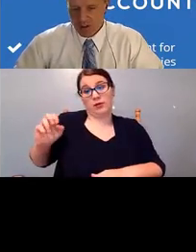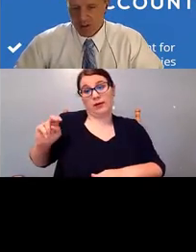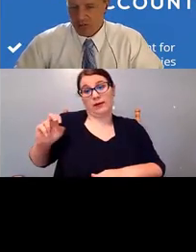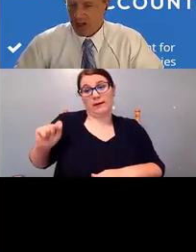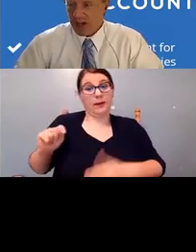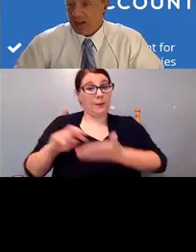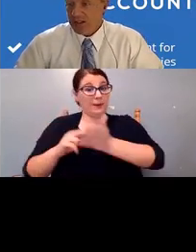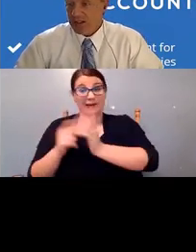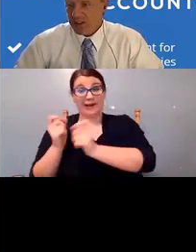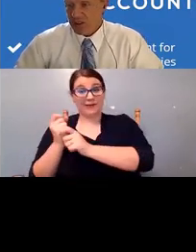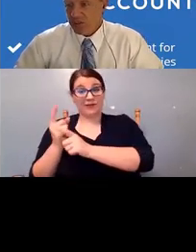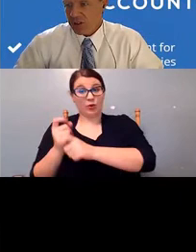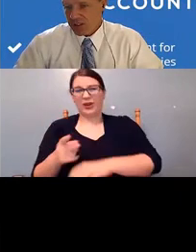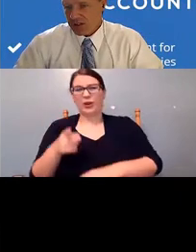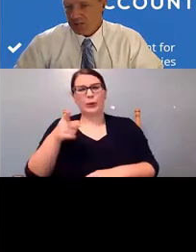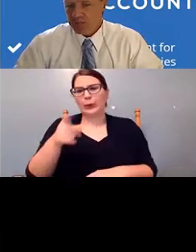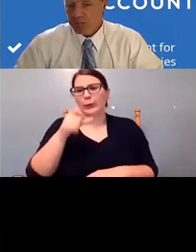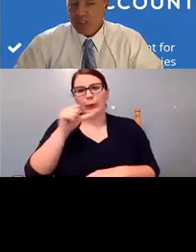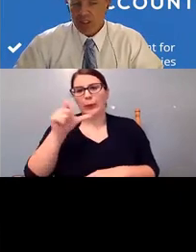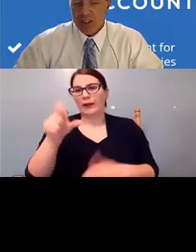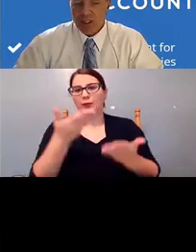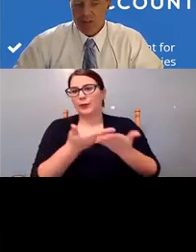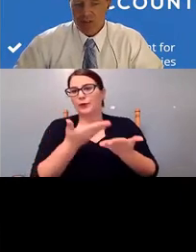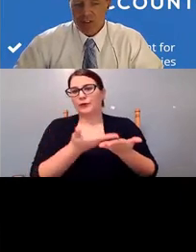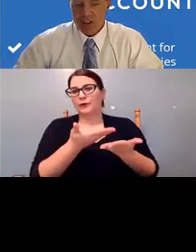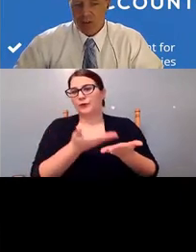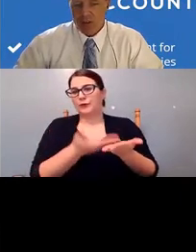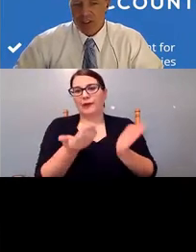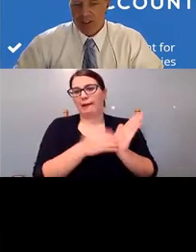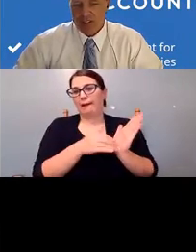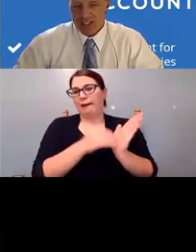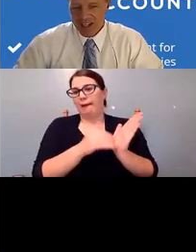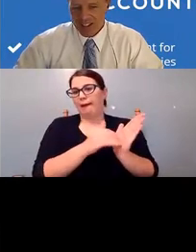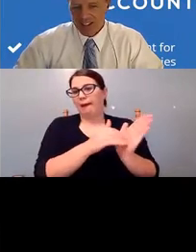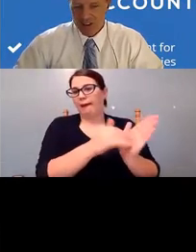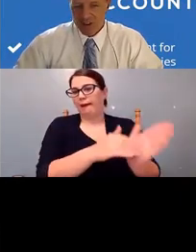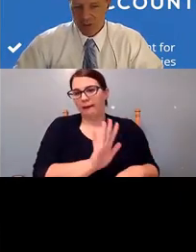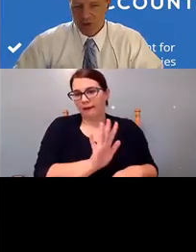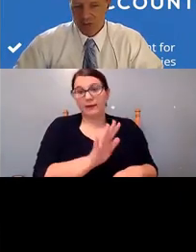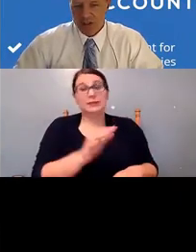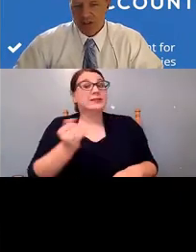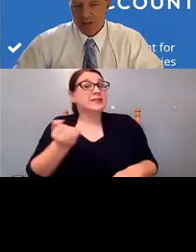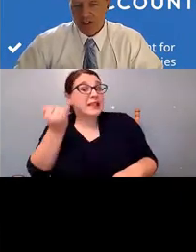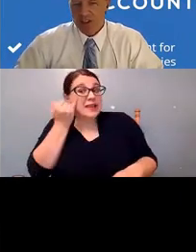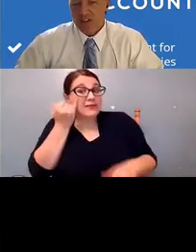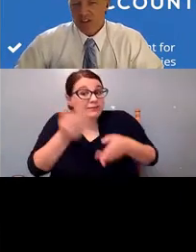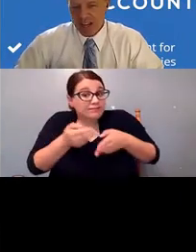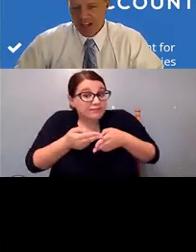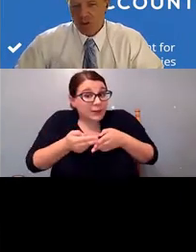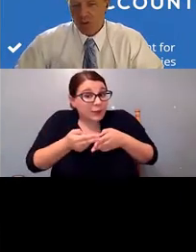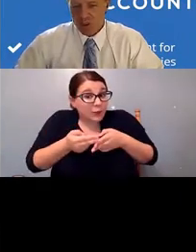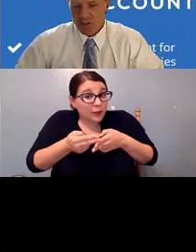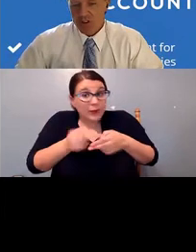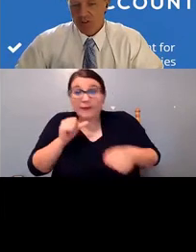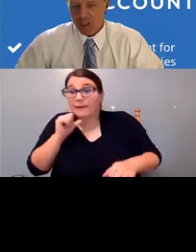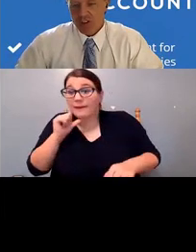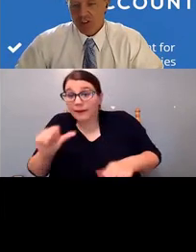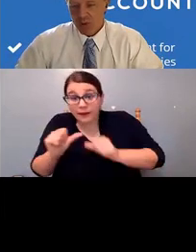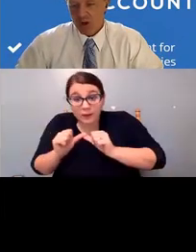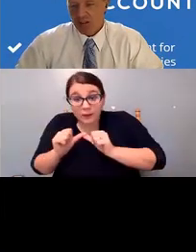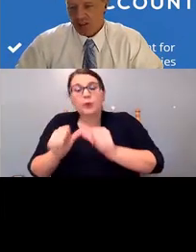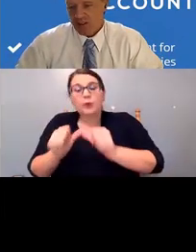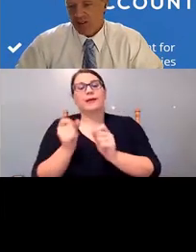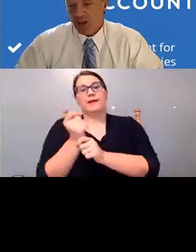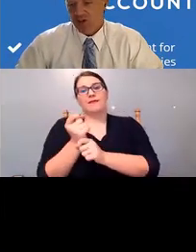to recertify the disability. If the disability is not considered permanent, then there is an annual